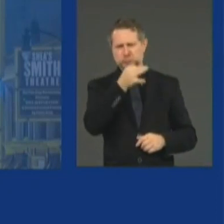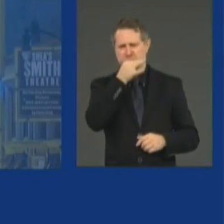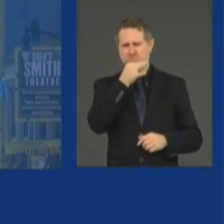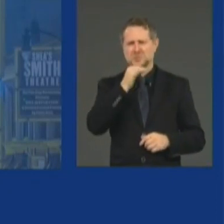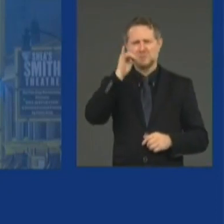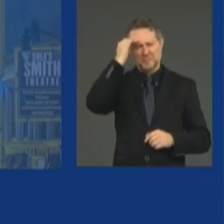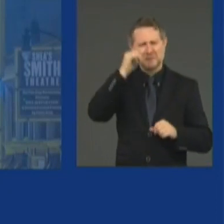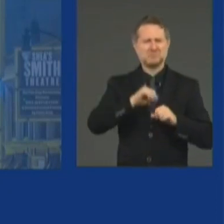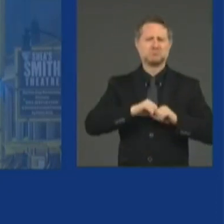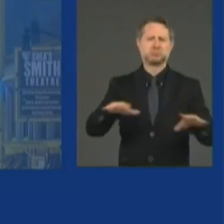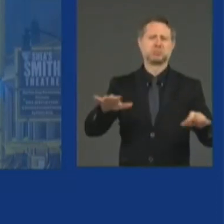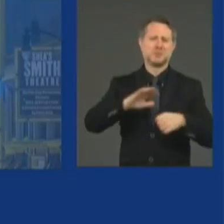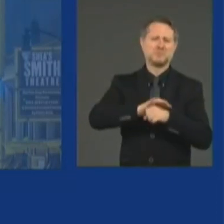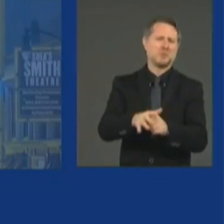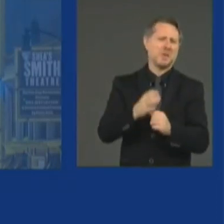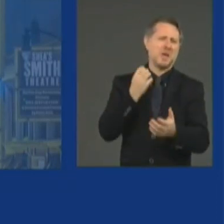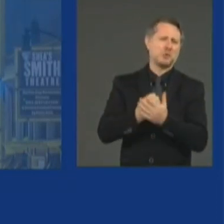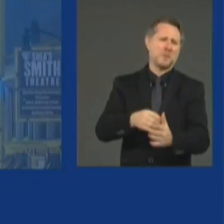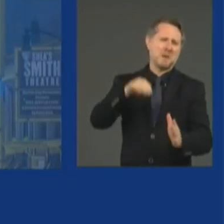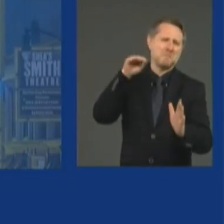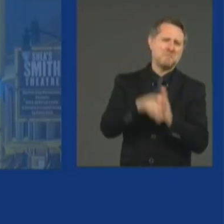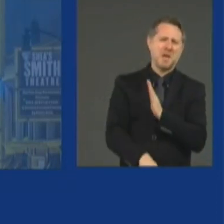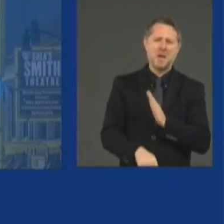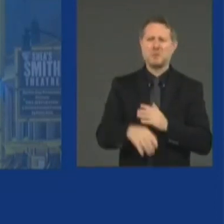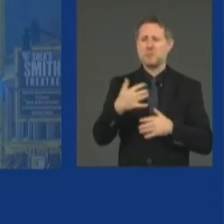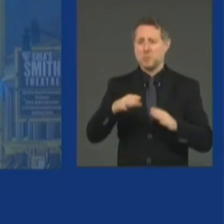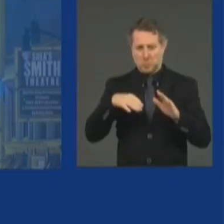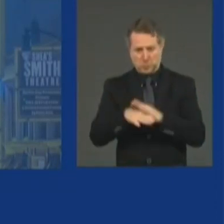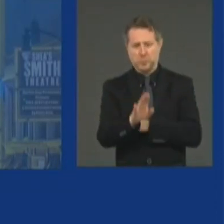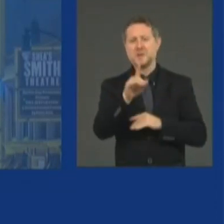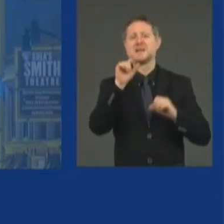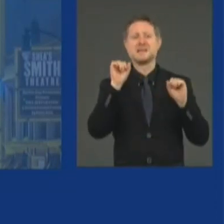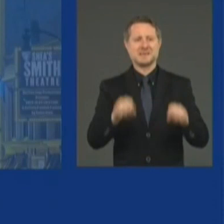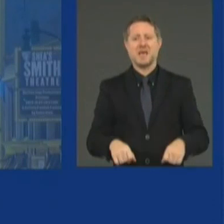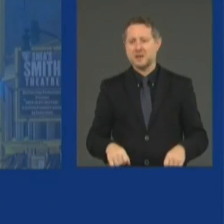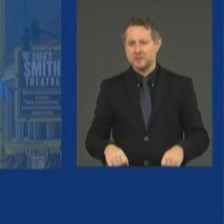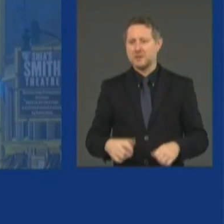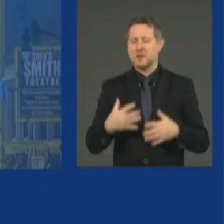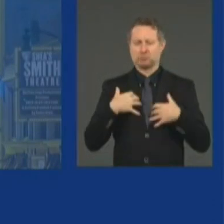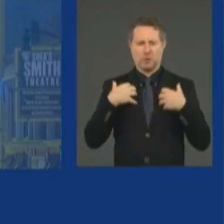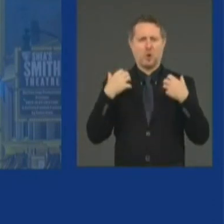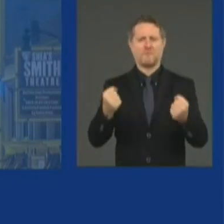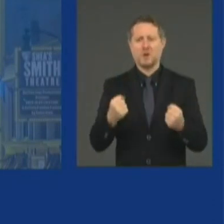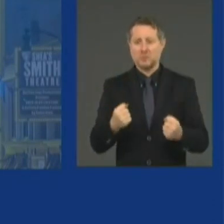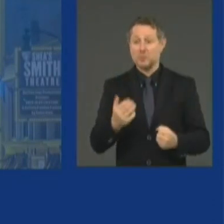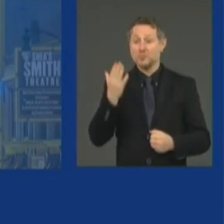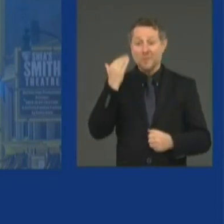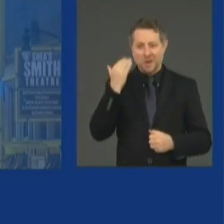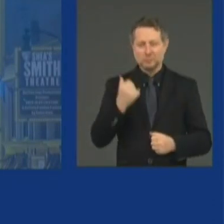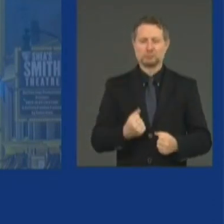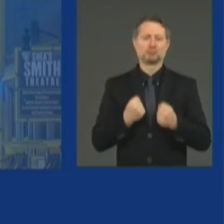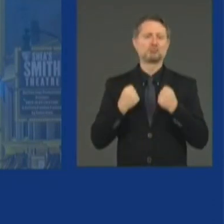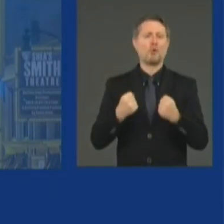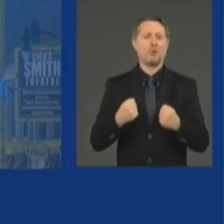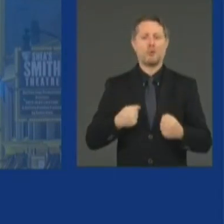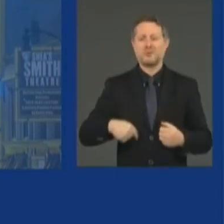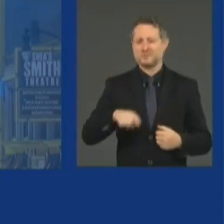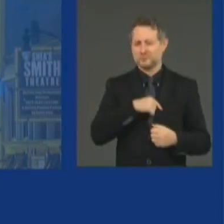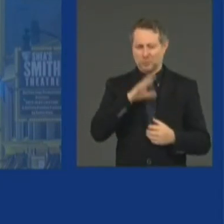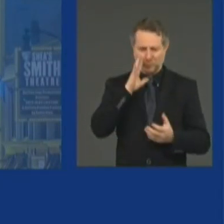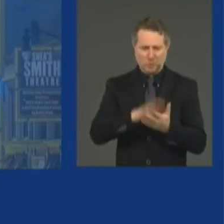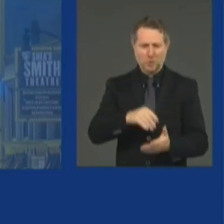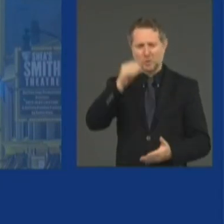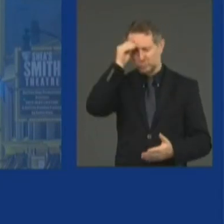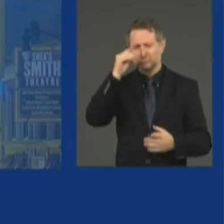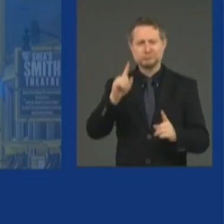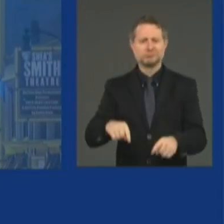the economy. All right, but we're going to get back up because we're strong enough, and we're going to learn from it because we're